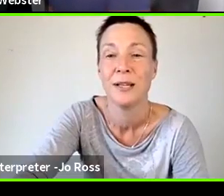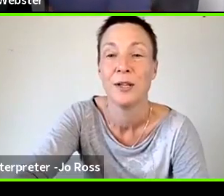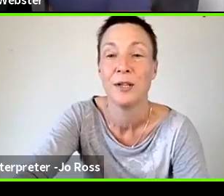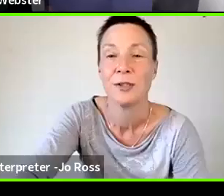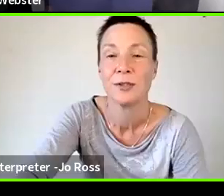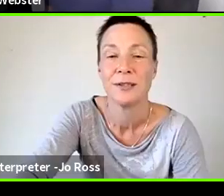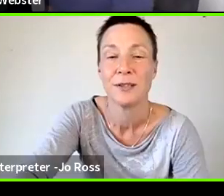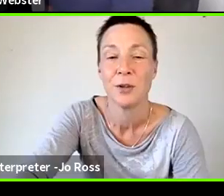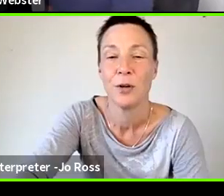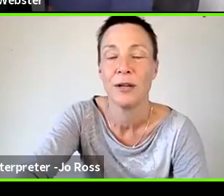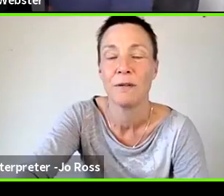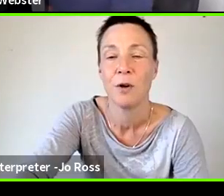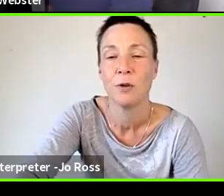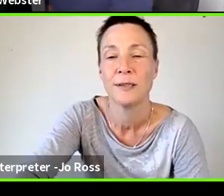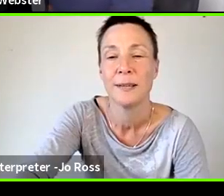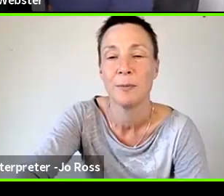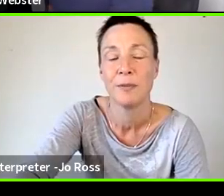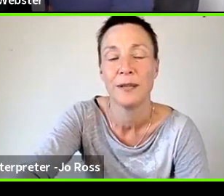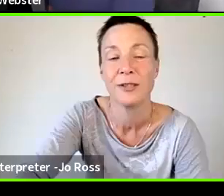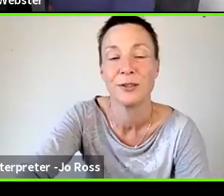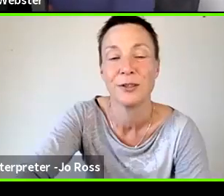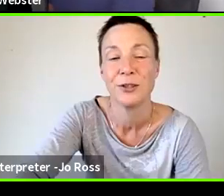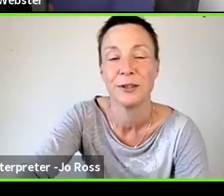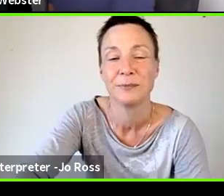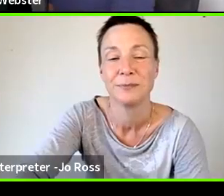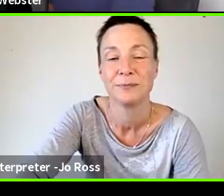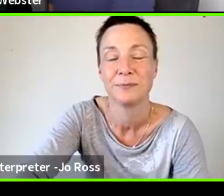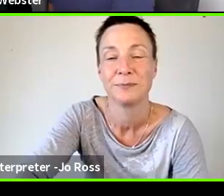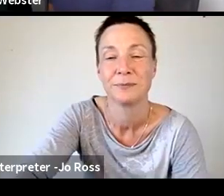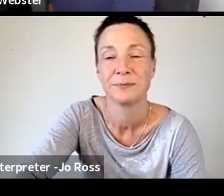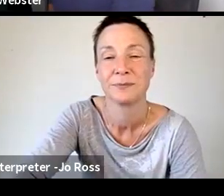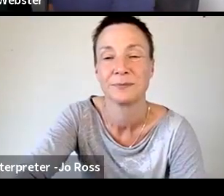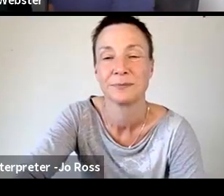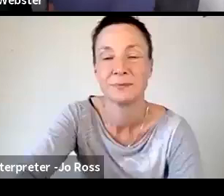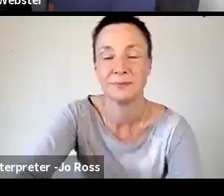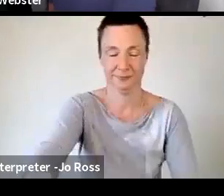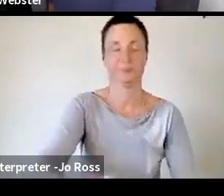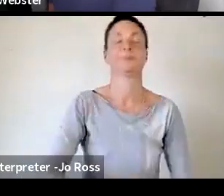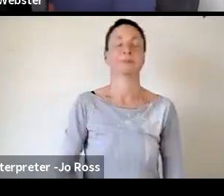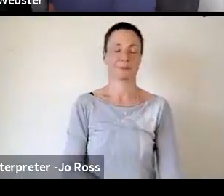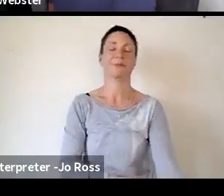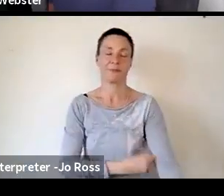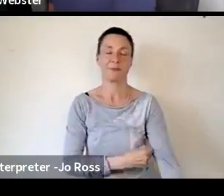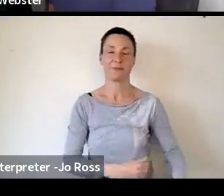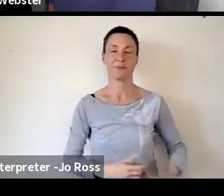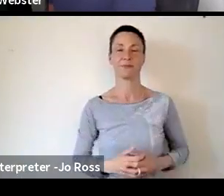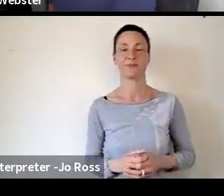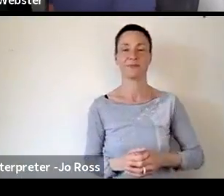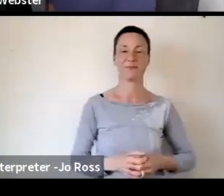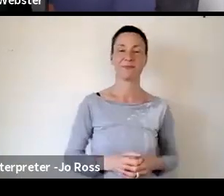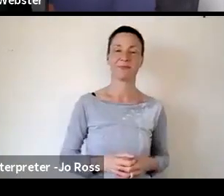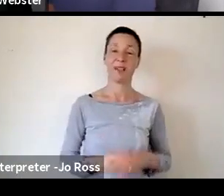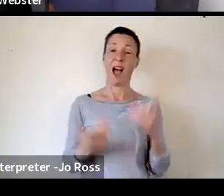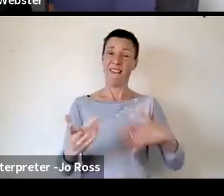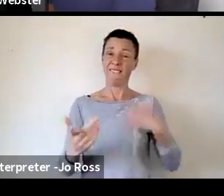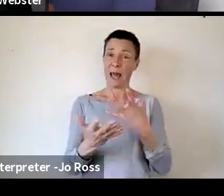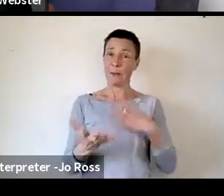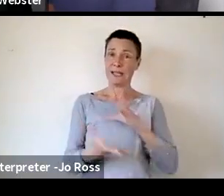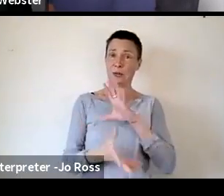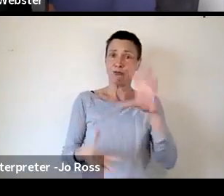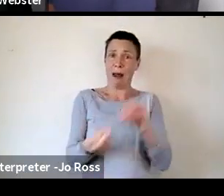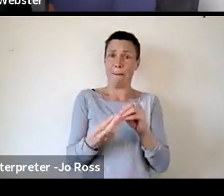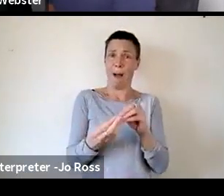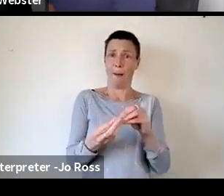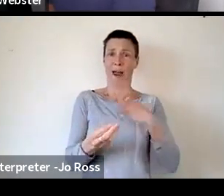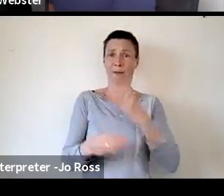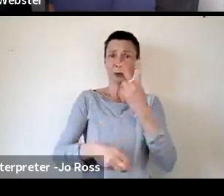do. So we're looking for all disabled professionals to join. Yeah. I feel like we need to wrap up. We've got 2 minutes until the